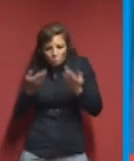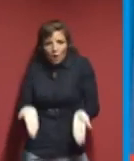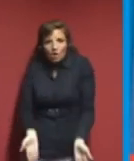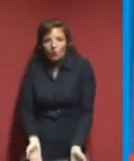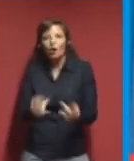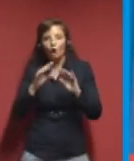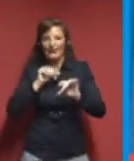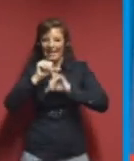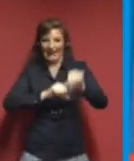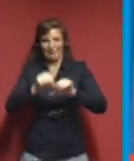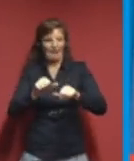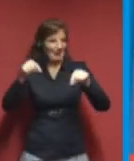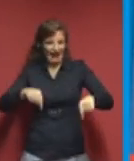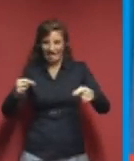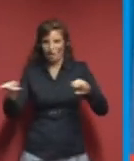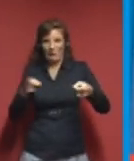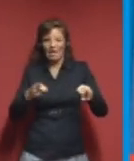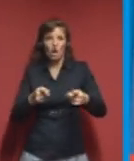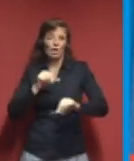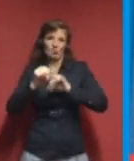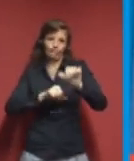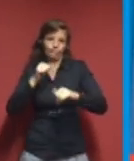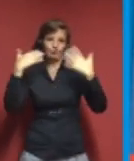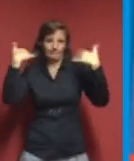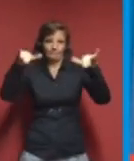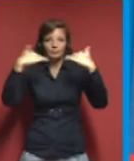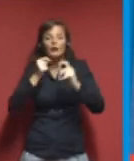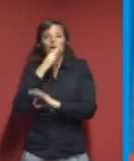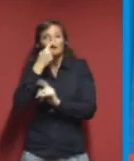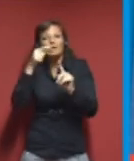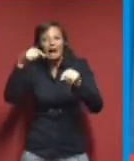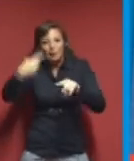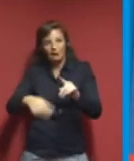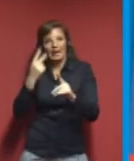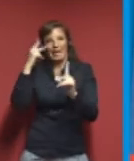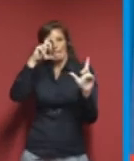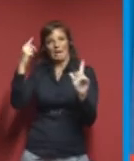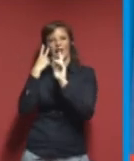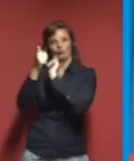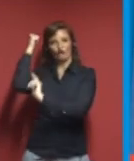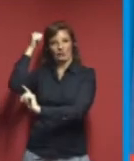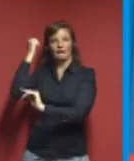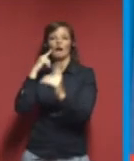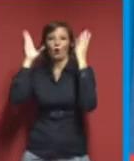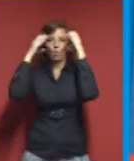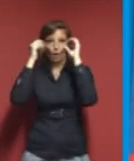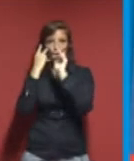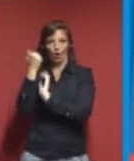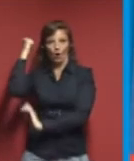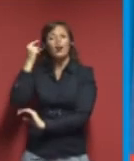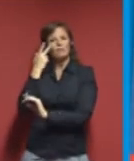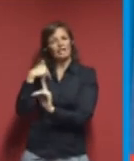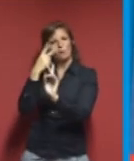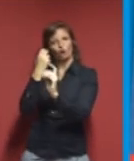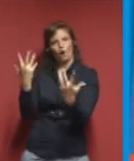making. So I went to Google Images and I typed in remote control lawnmower. And these are all